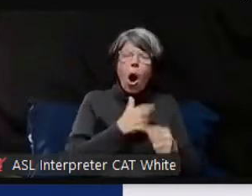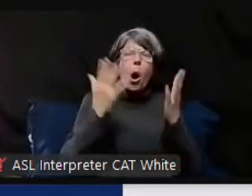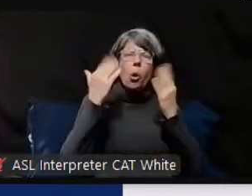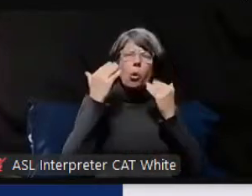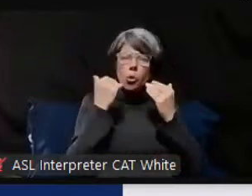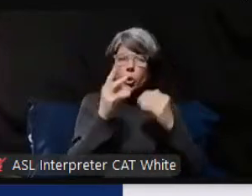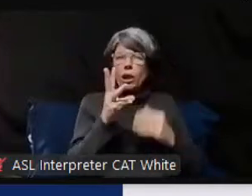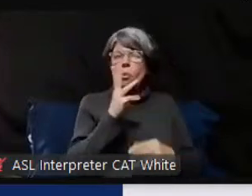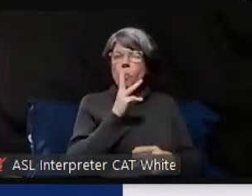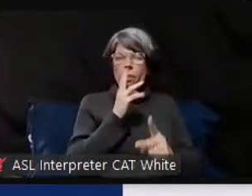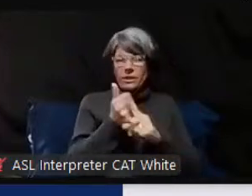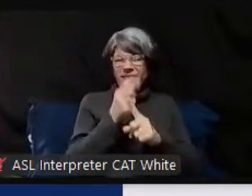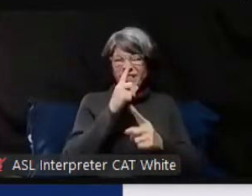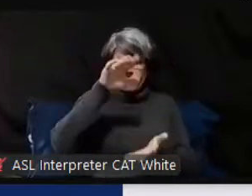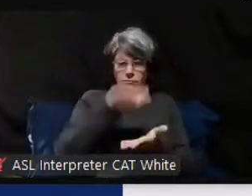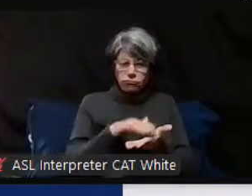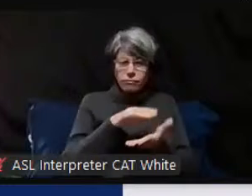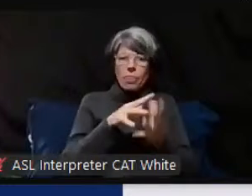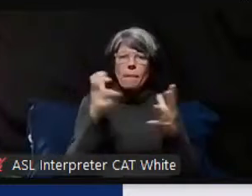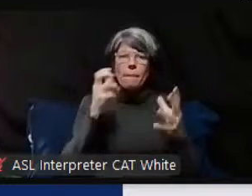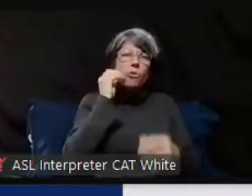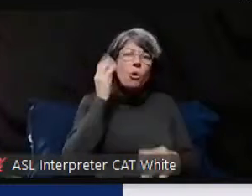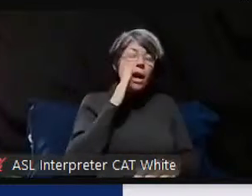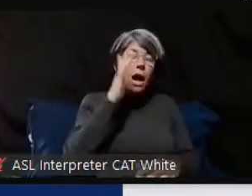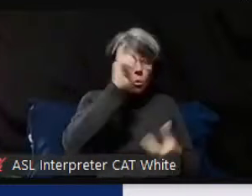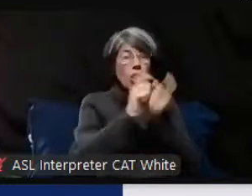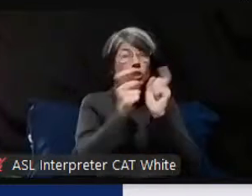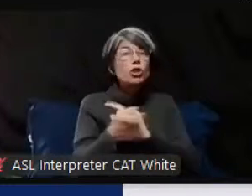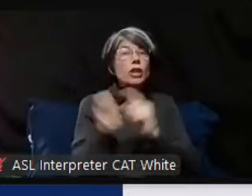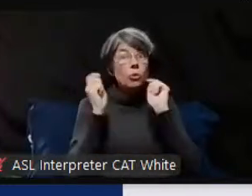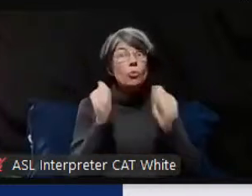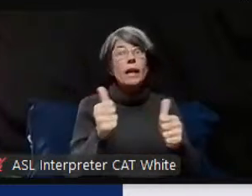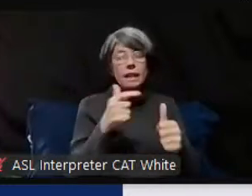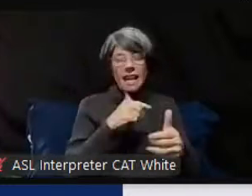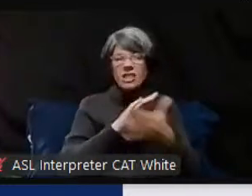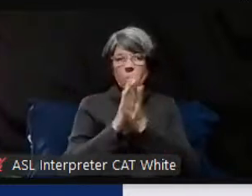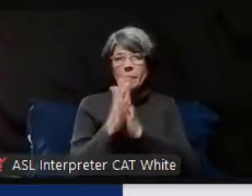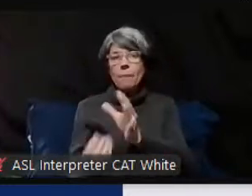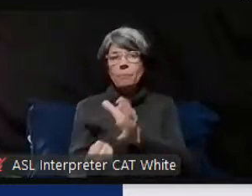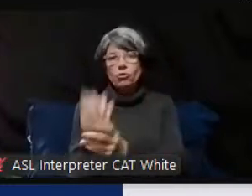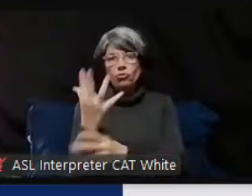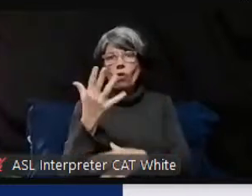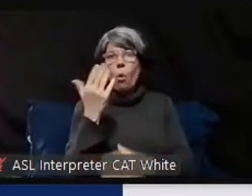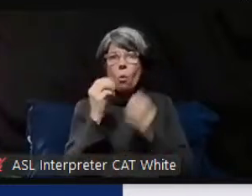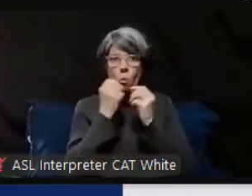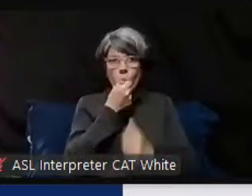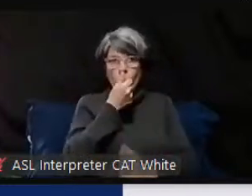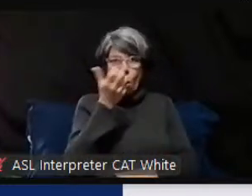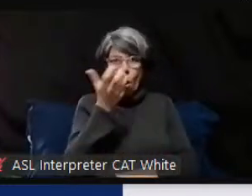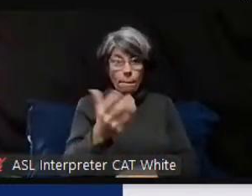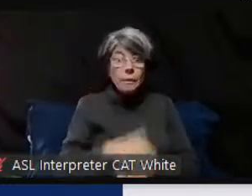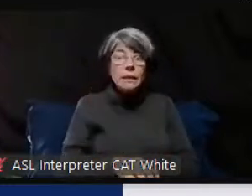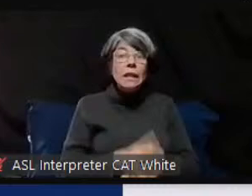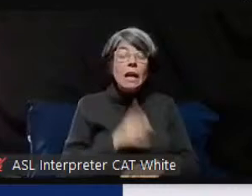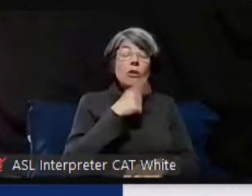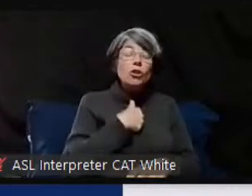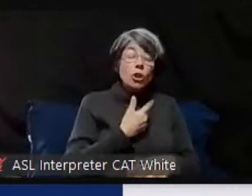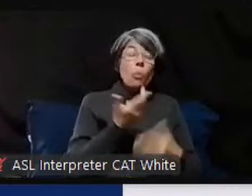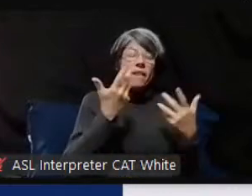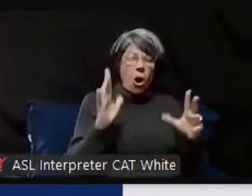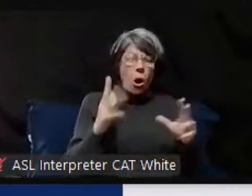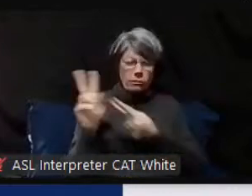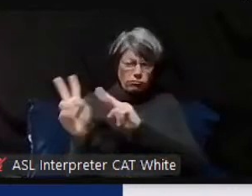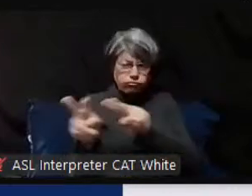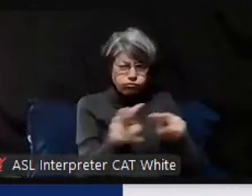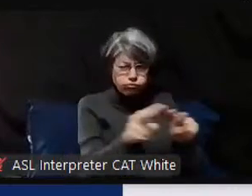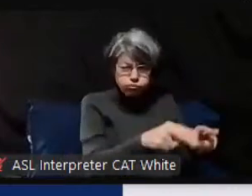temporarily suppressed mosquito activity, that will change quickly as we move further into spring. So the district has already enhanced mosquito surveillance